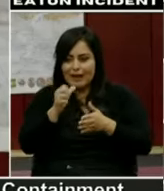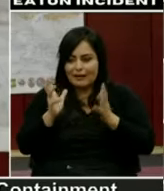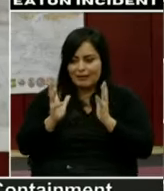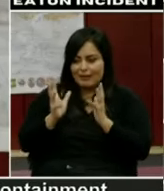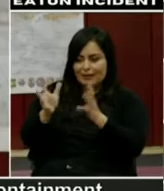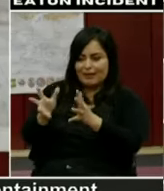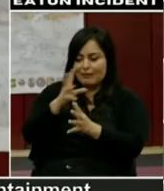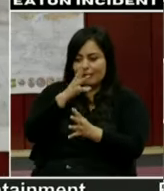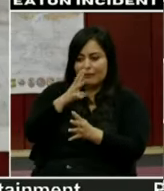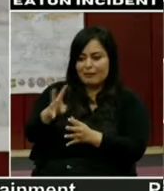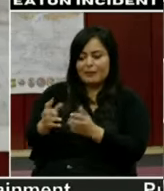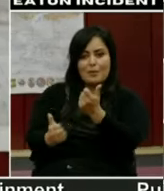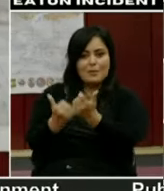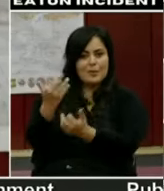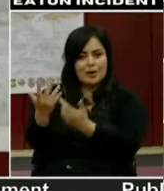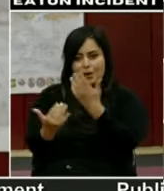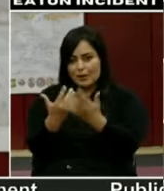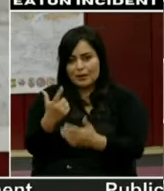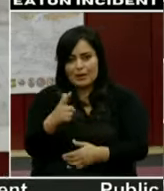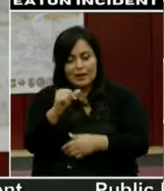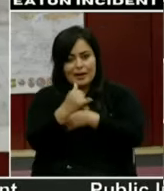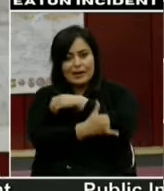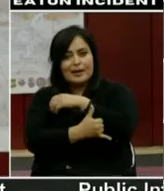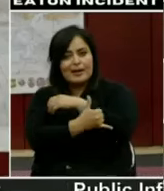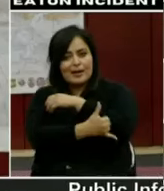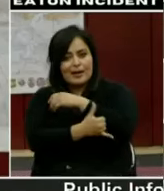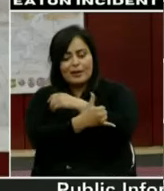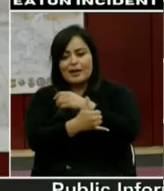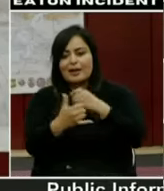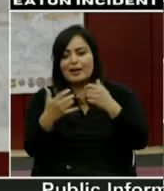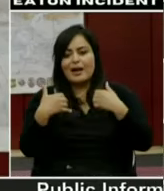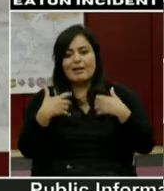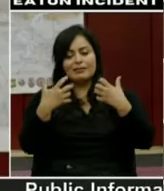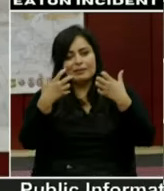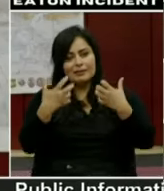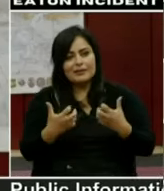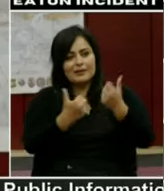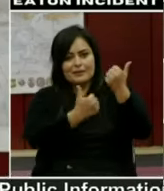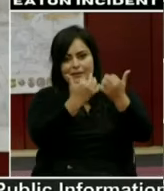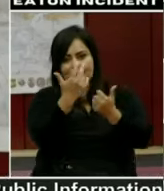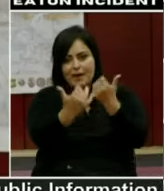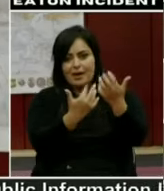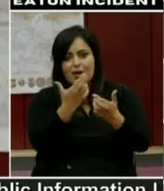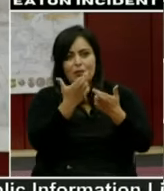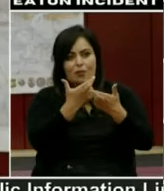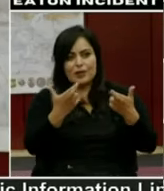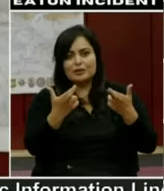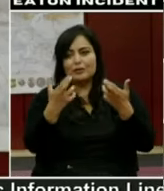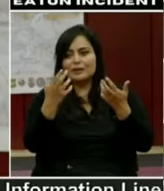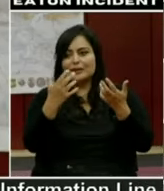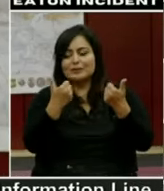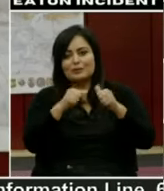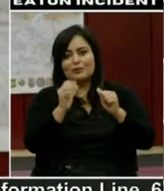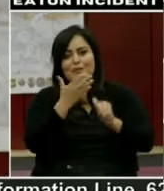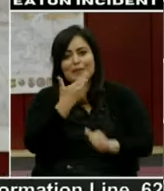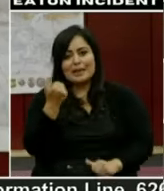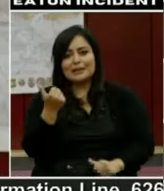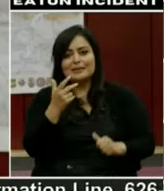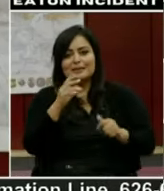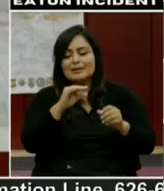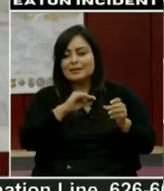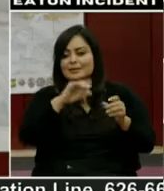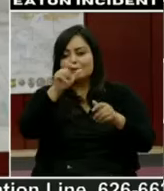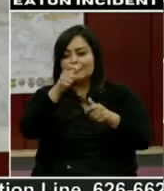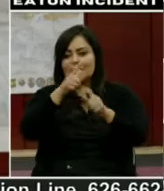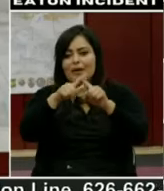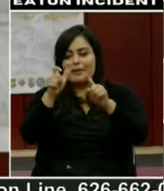as you know, LA County was taxed with fires, and resources were moving in from where they could. They were going structure